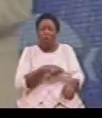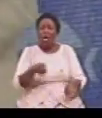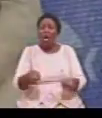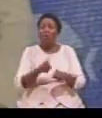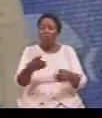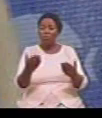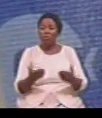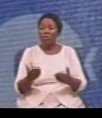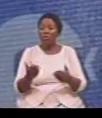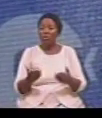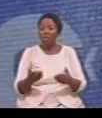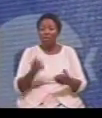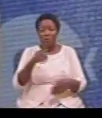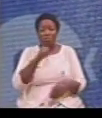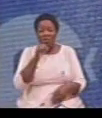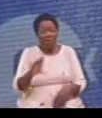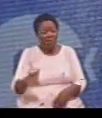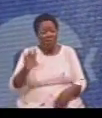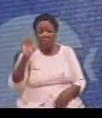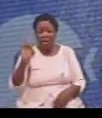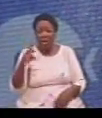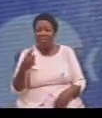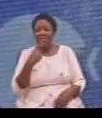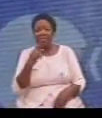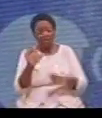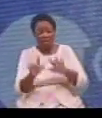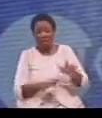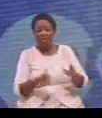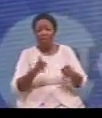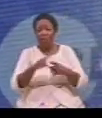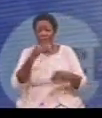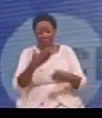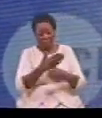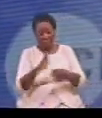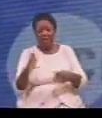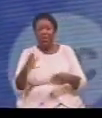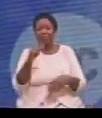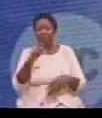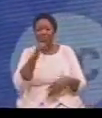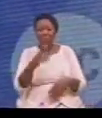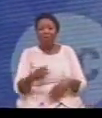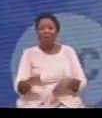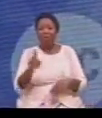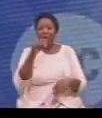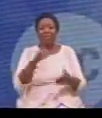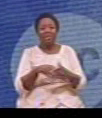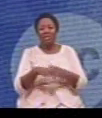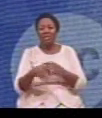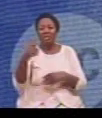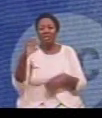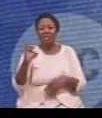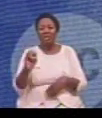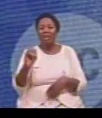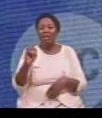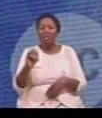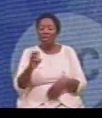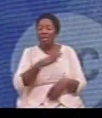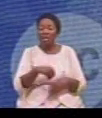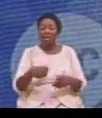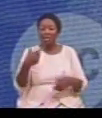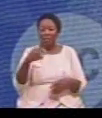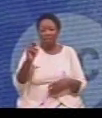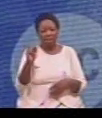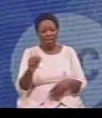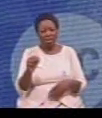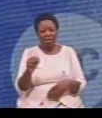you want. You'll not find the Red Sea to be divided. You'll not find it in Genesis. It's not there.